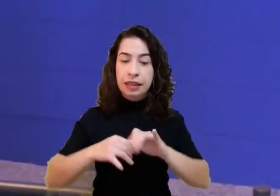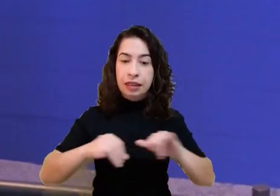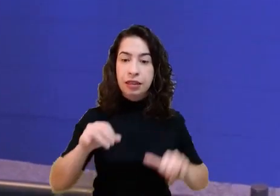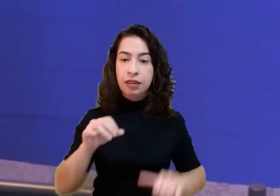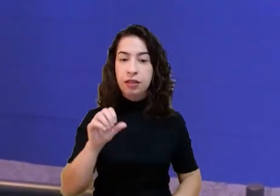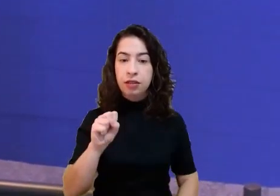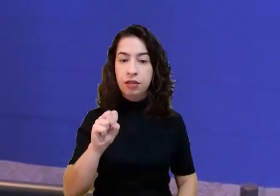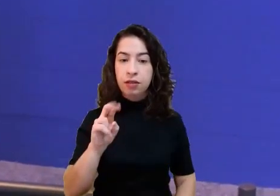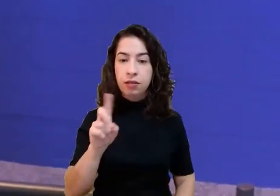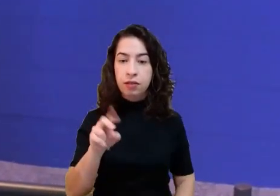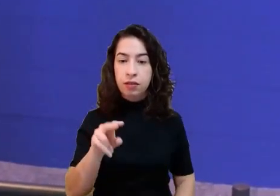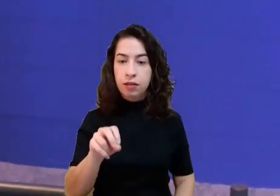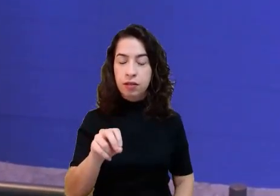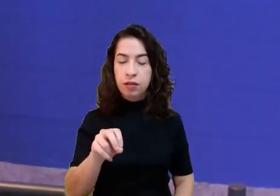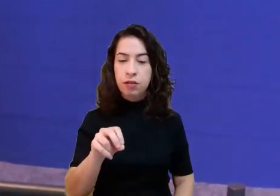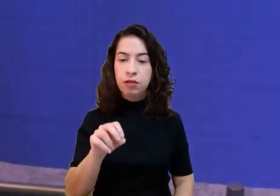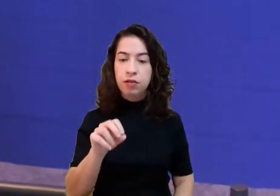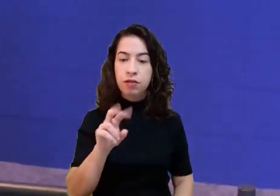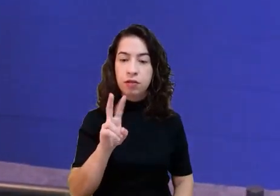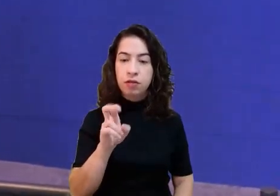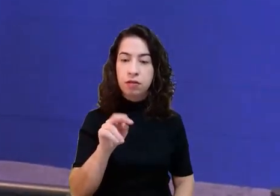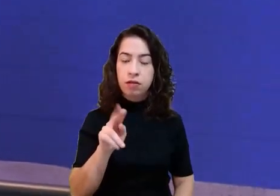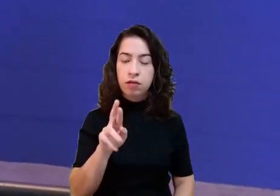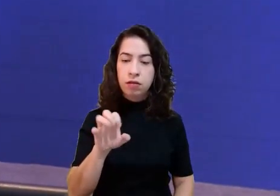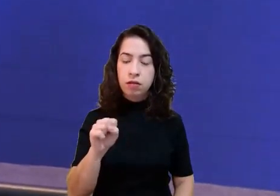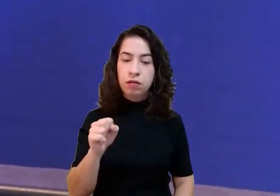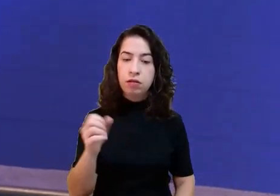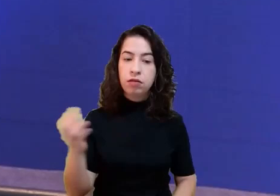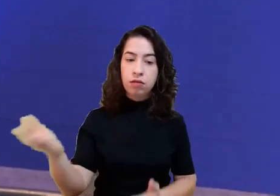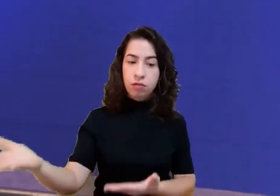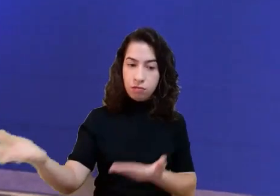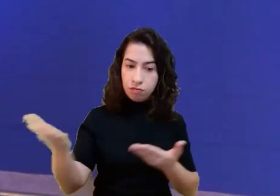Júlio Raimundo, that's the director of the corporate venture capital from Suzano.